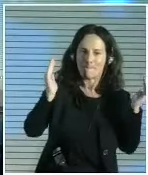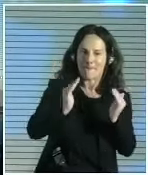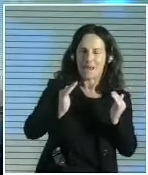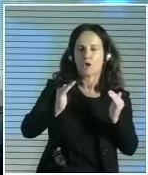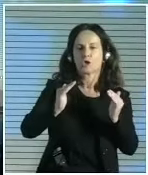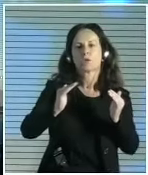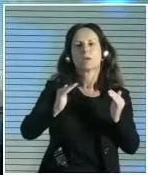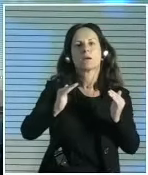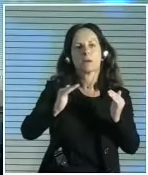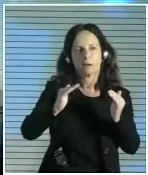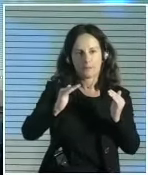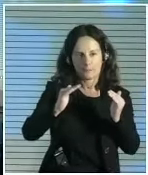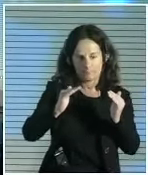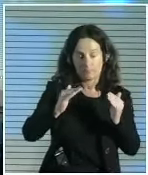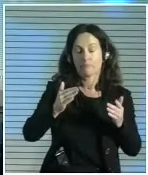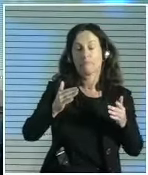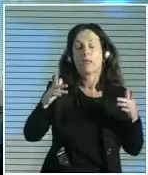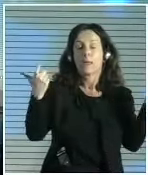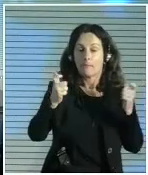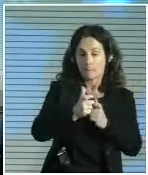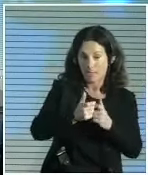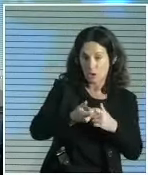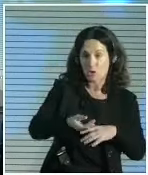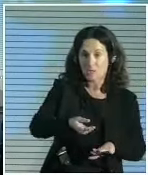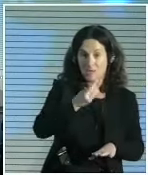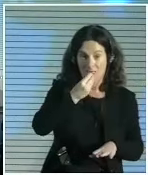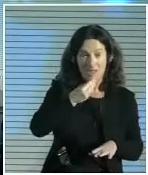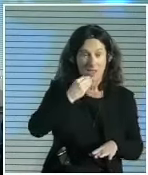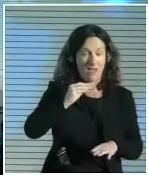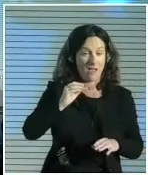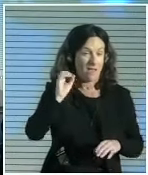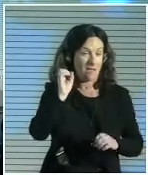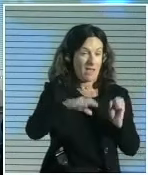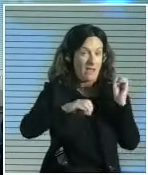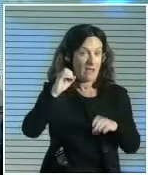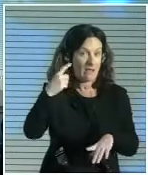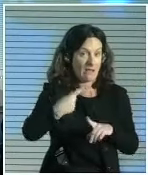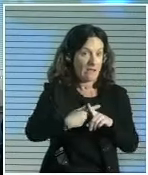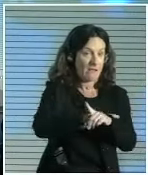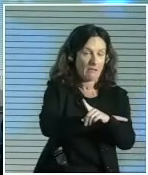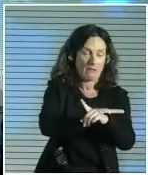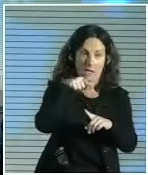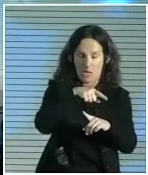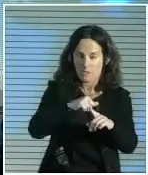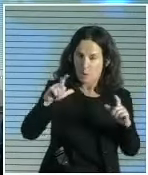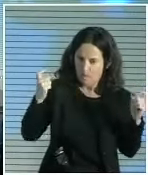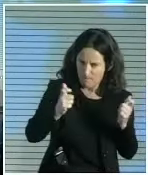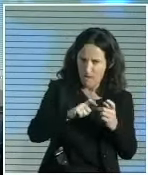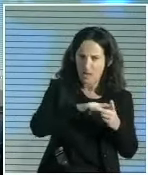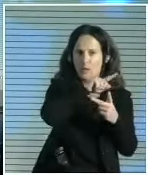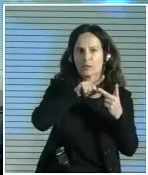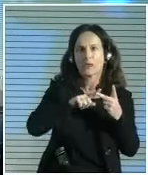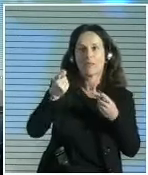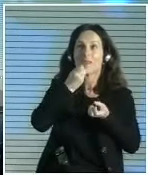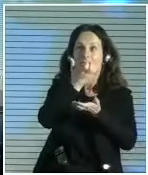framework running under the One Planet Sustainable Tourism Program, which is the Global Tourism Plastics Initiative. I'm very happy to introduce you